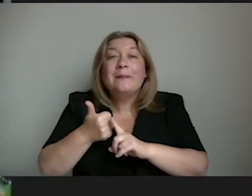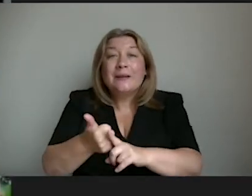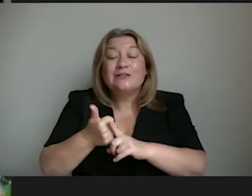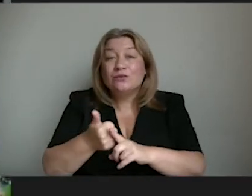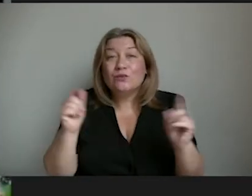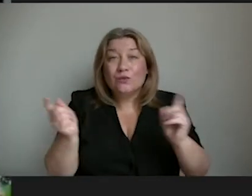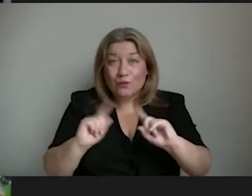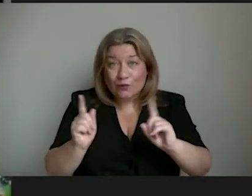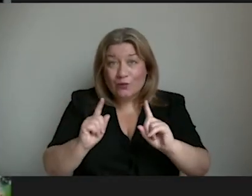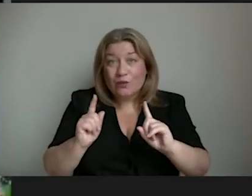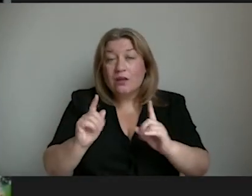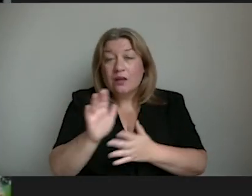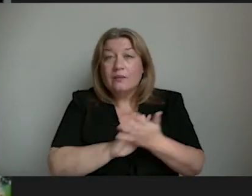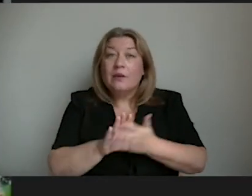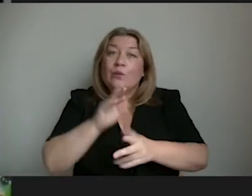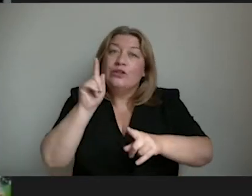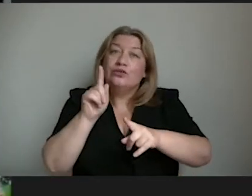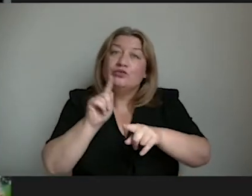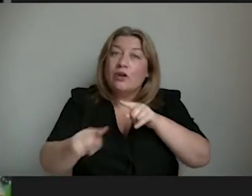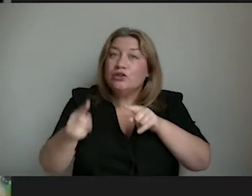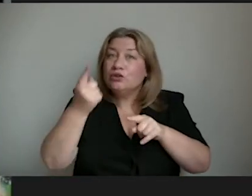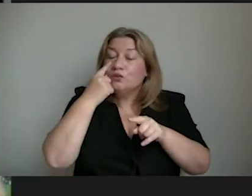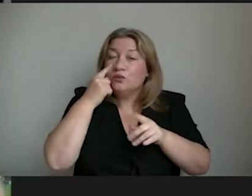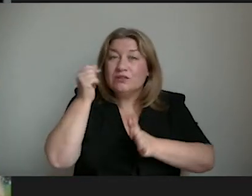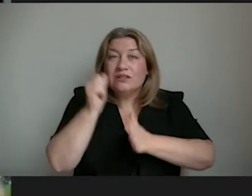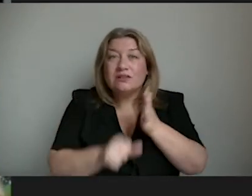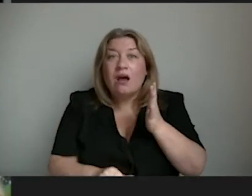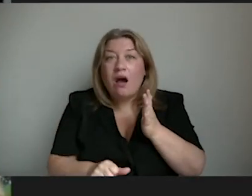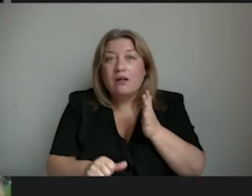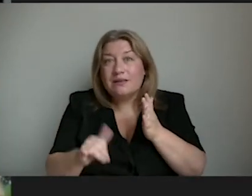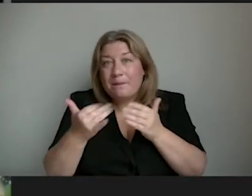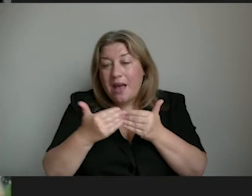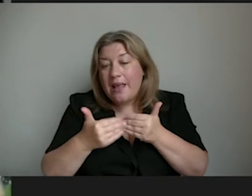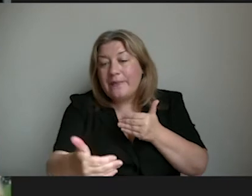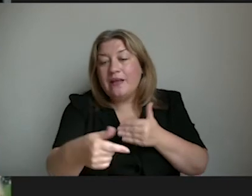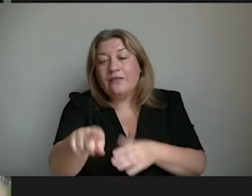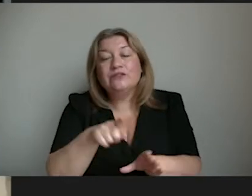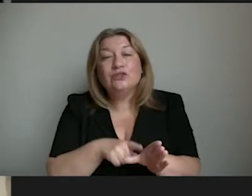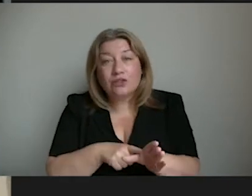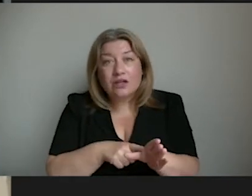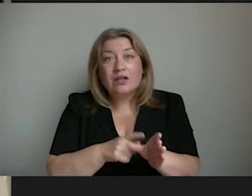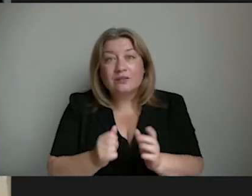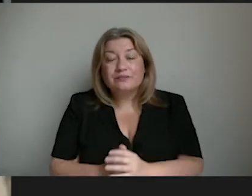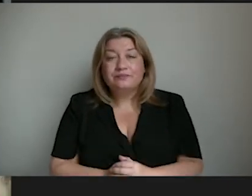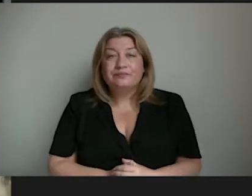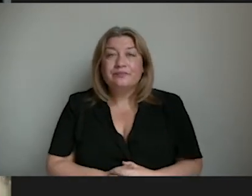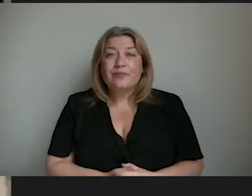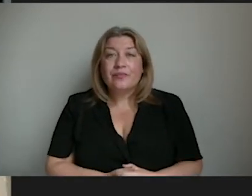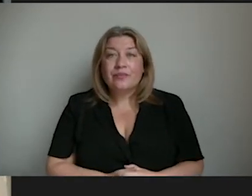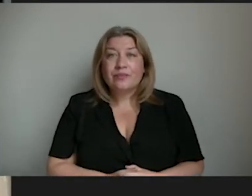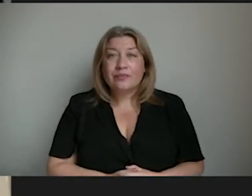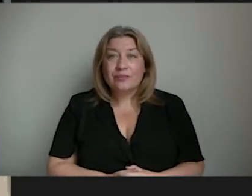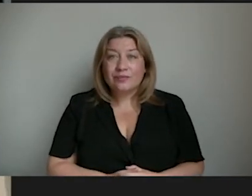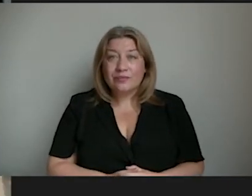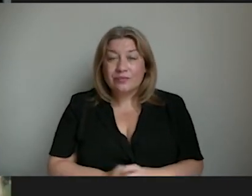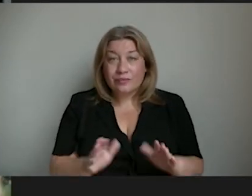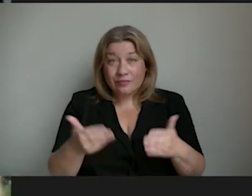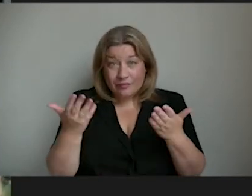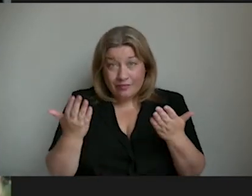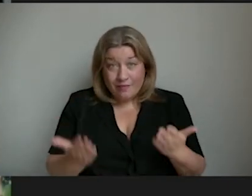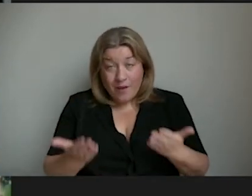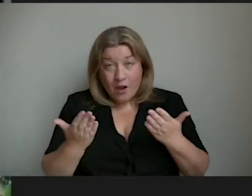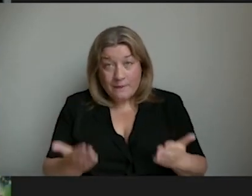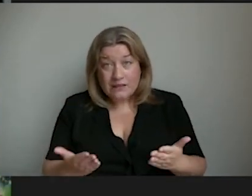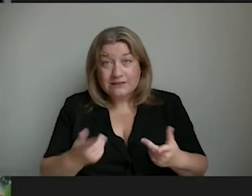so Learning Mentor is something that we are looking to bring into play within the next academic year, hopefully.